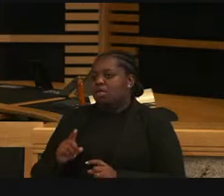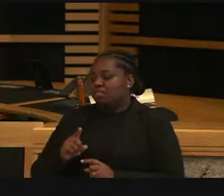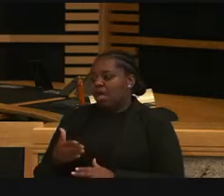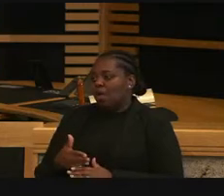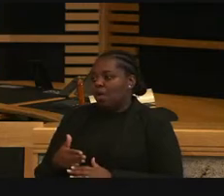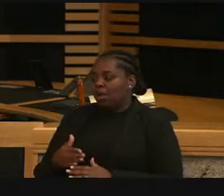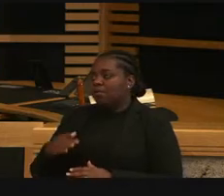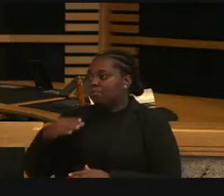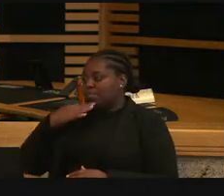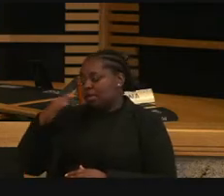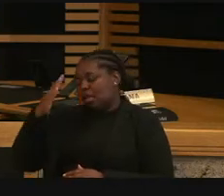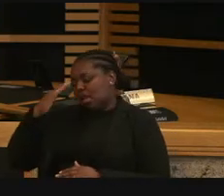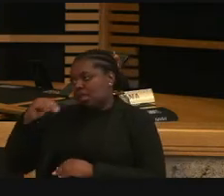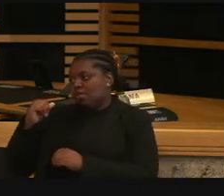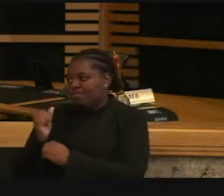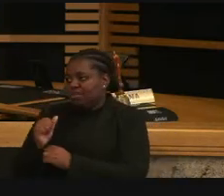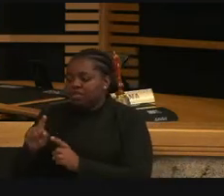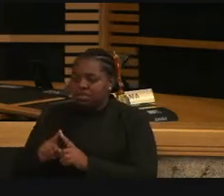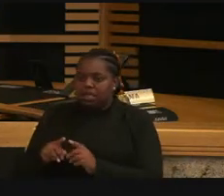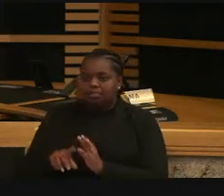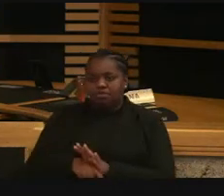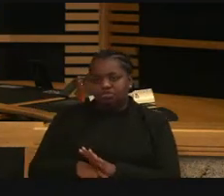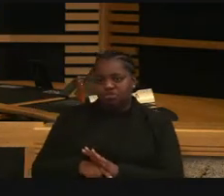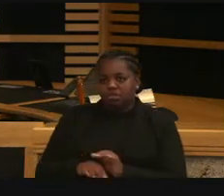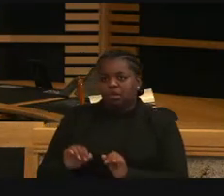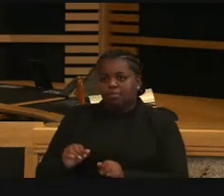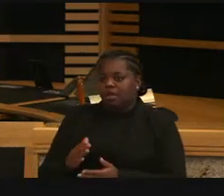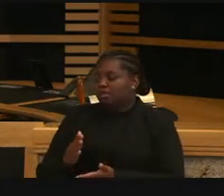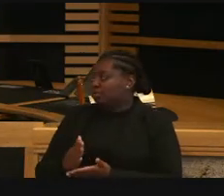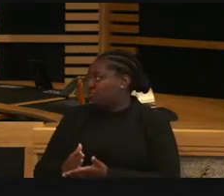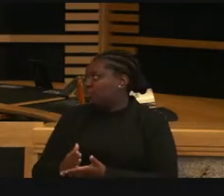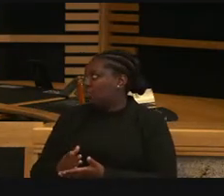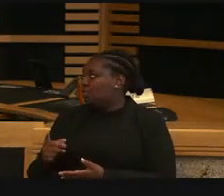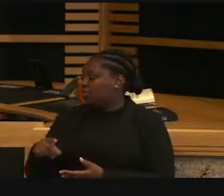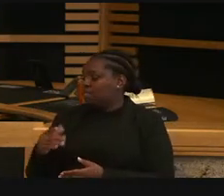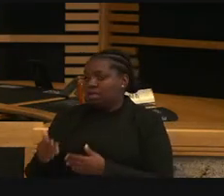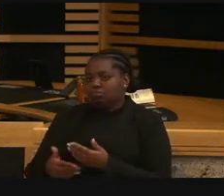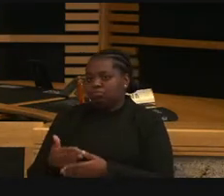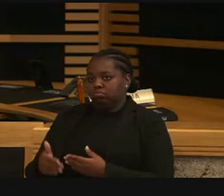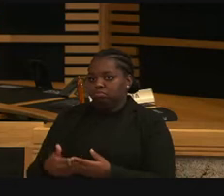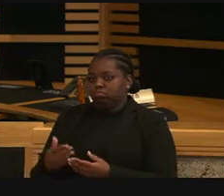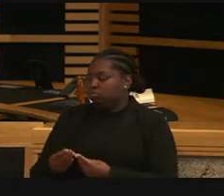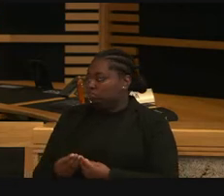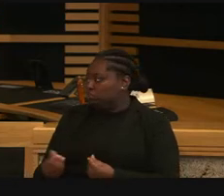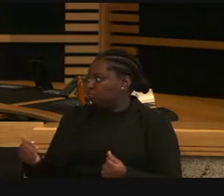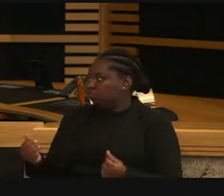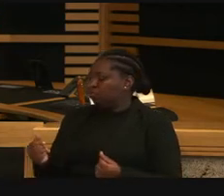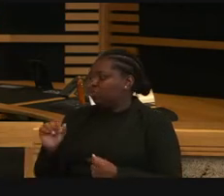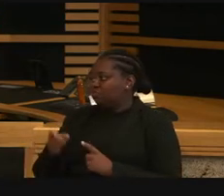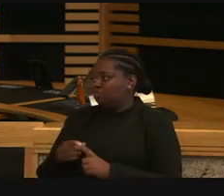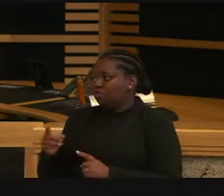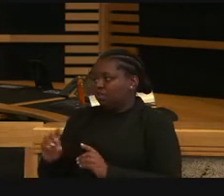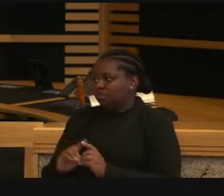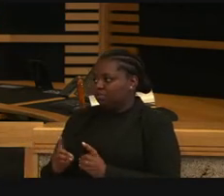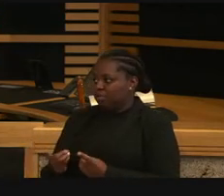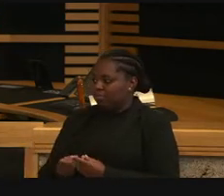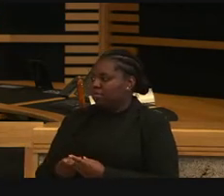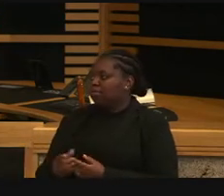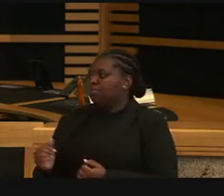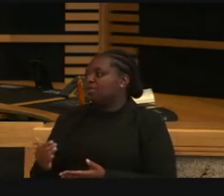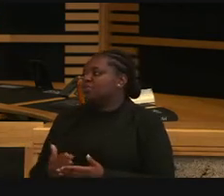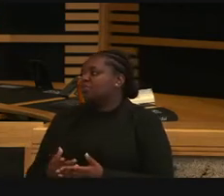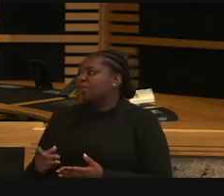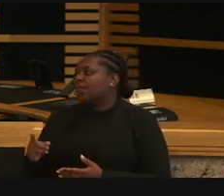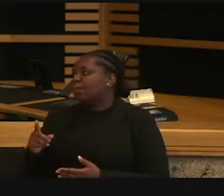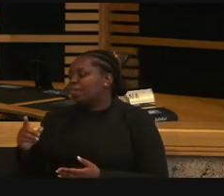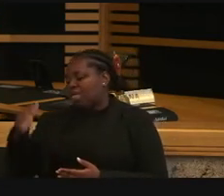head office and the district in order to ensure the smooth running of the department. Tatabandu by head